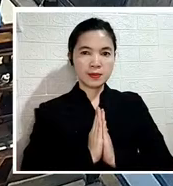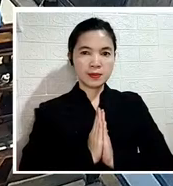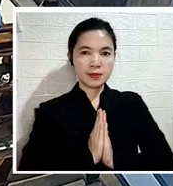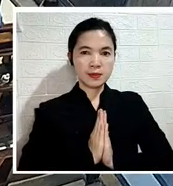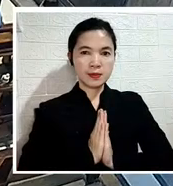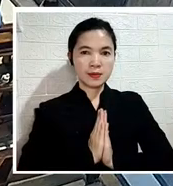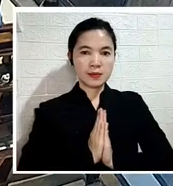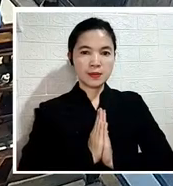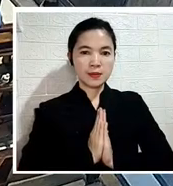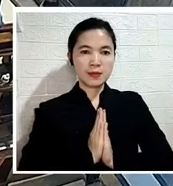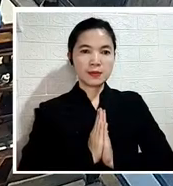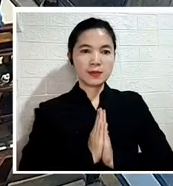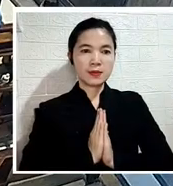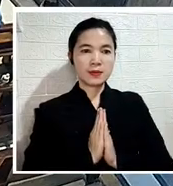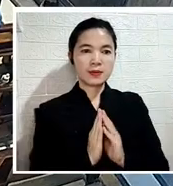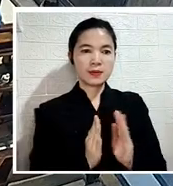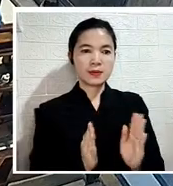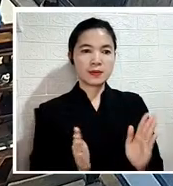Amen.